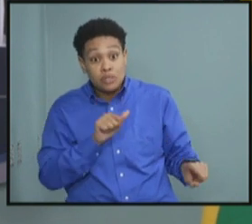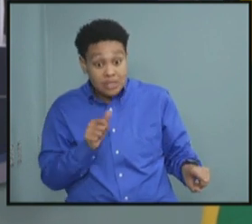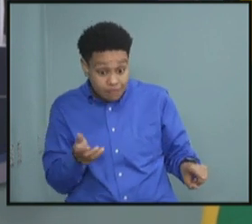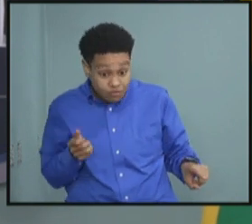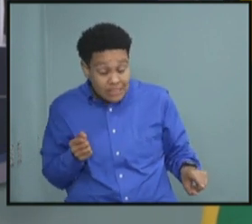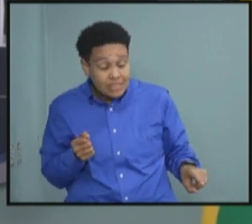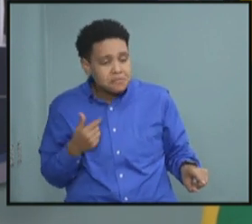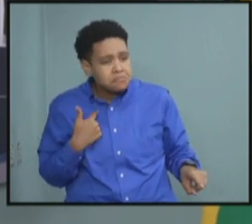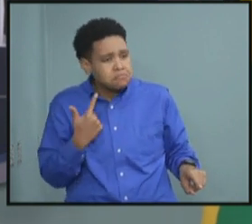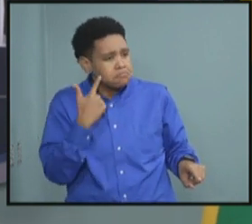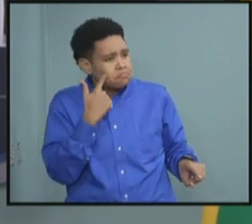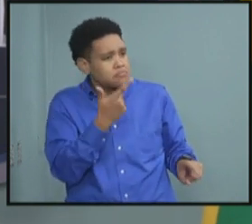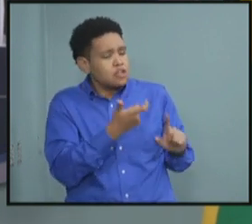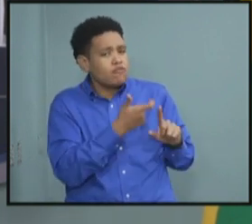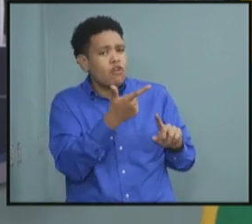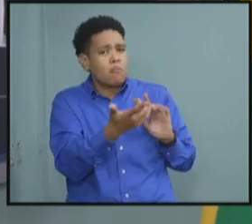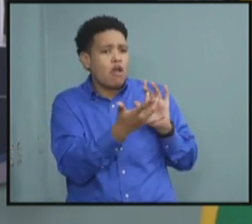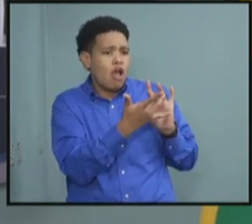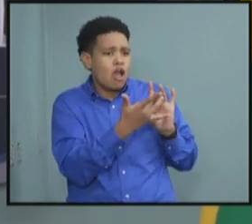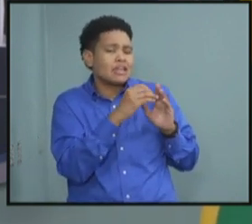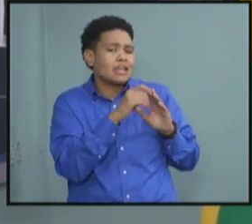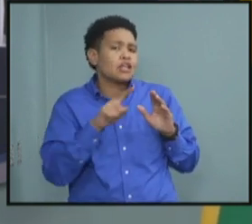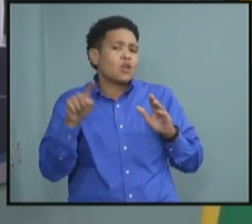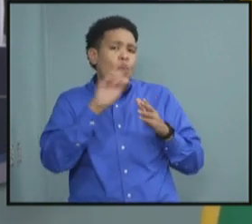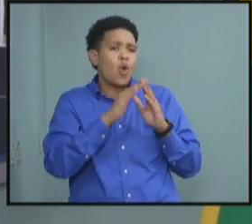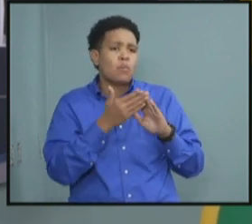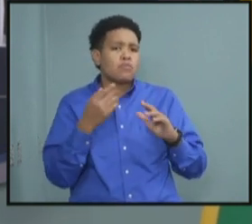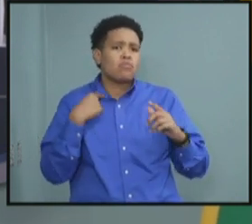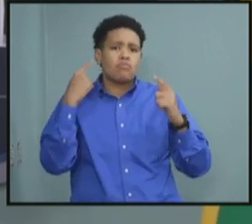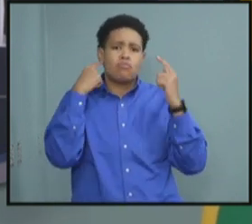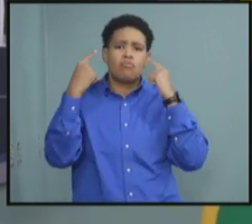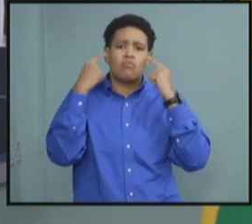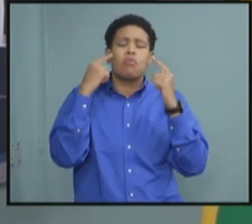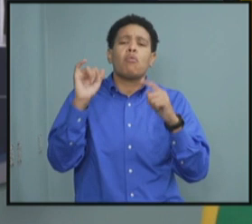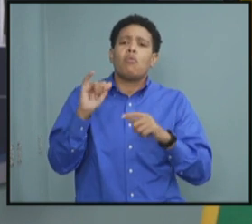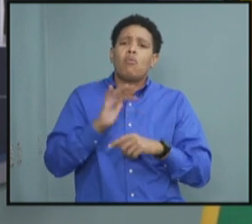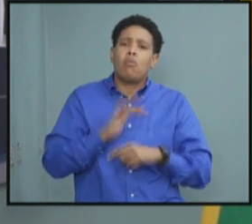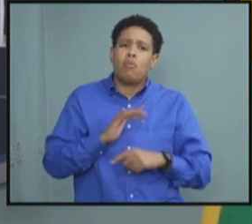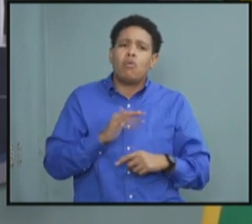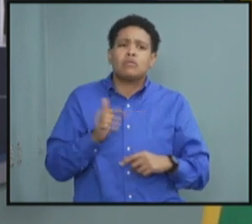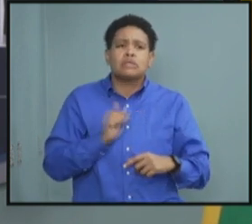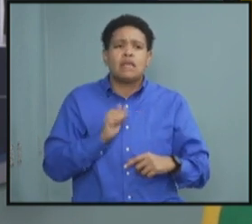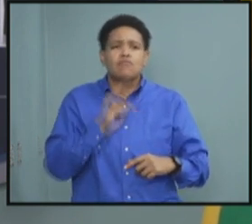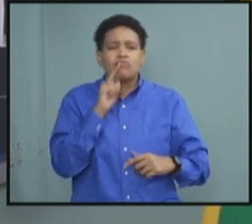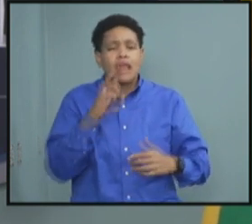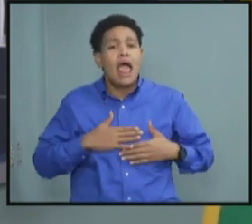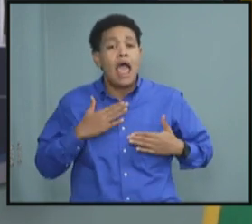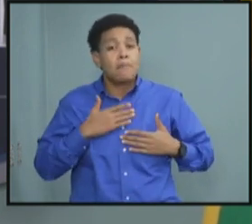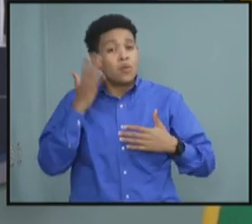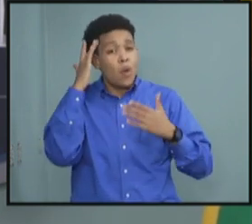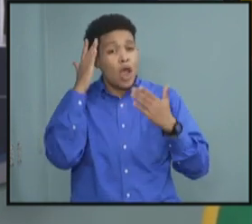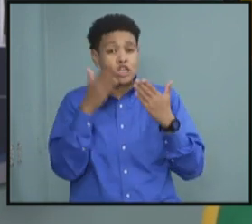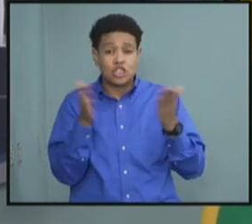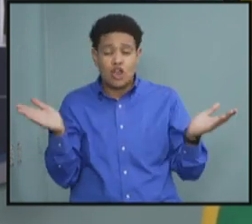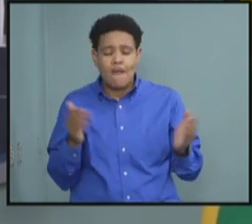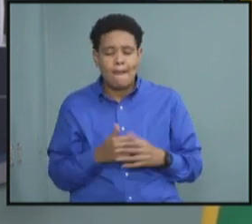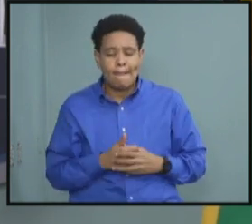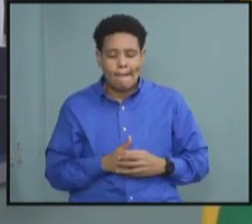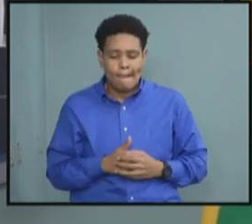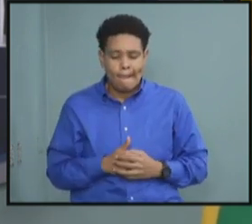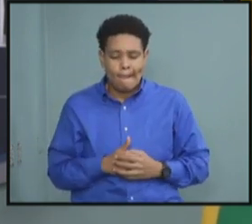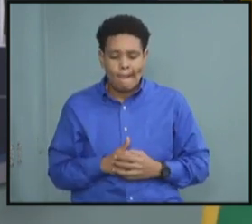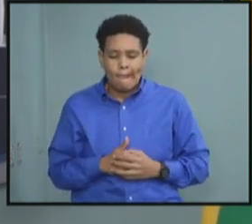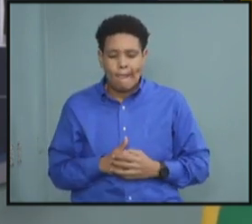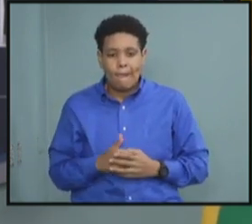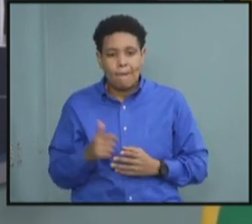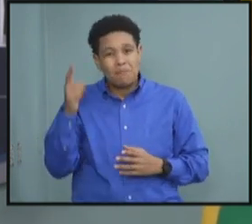received from my contacts in those communities. And I'm very pleased because in general, I